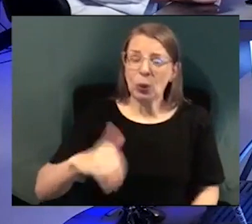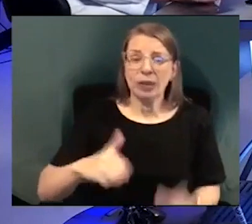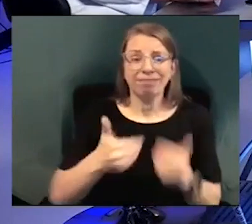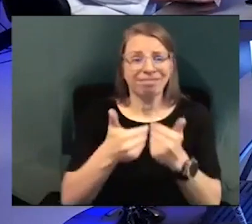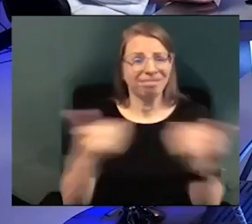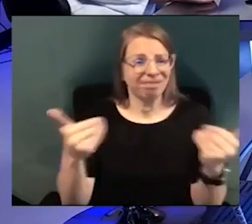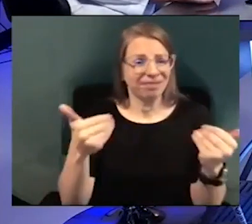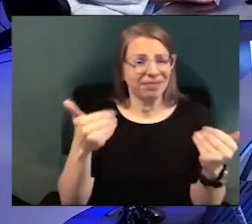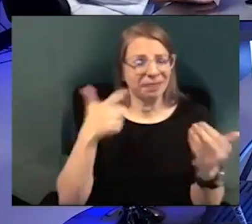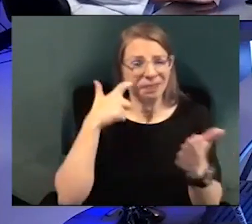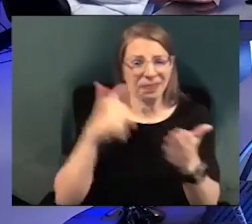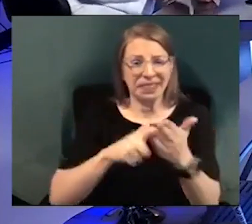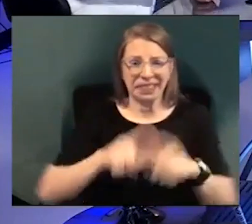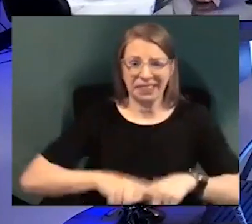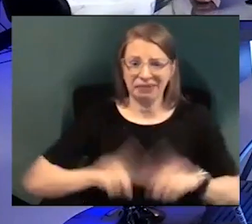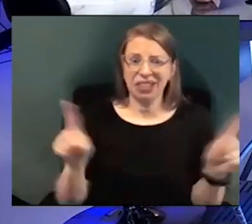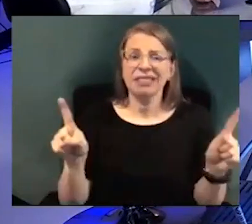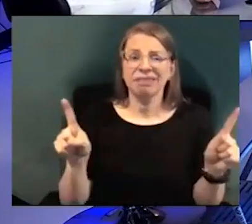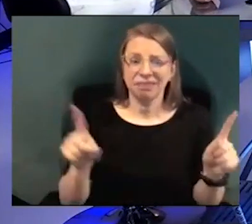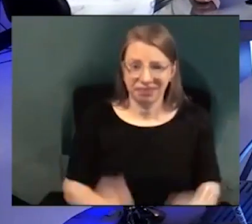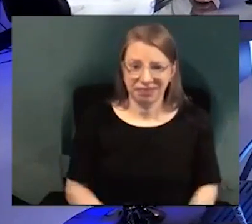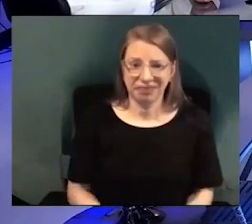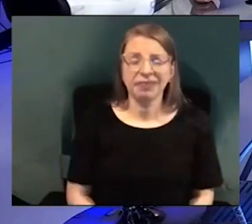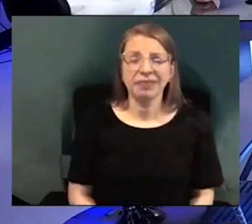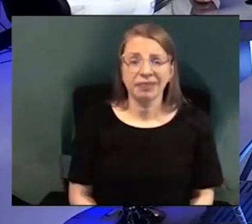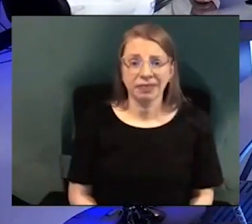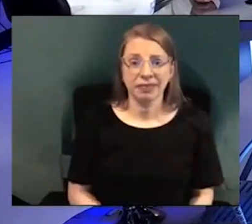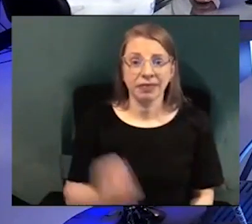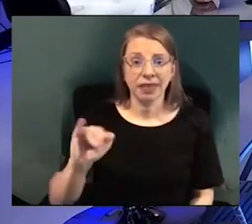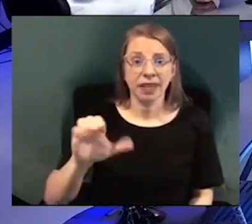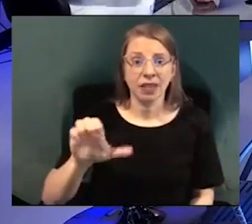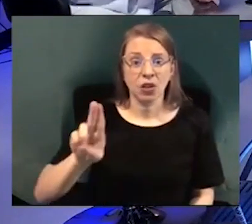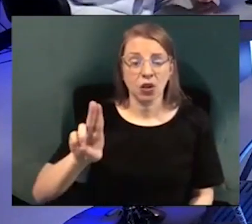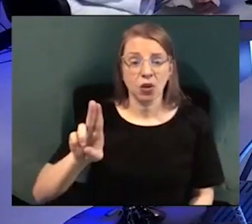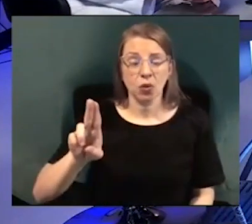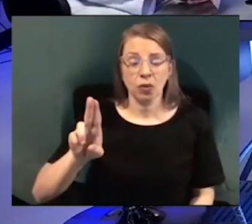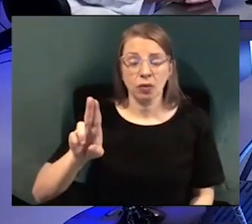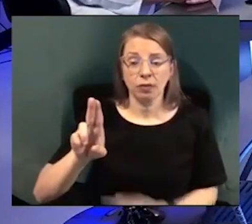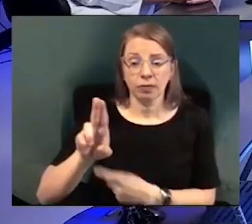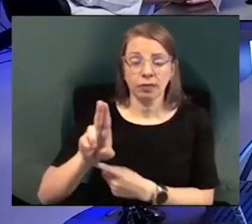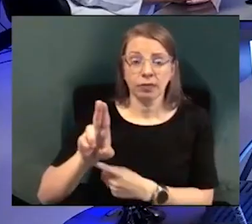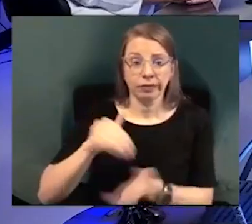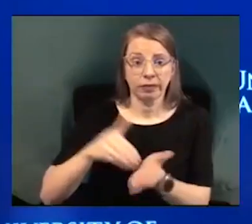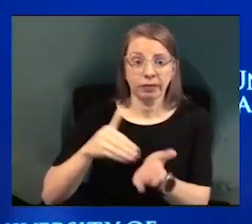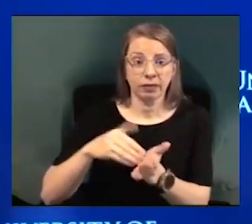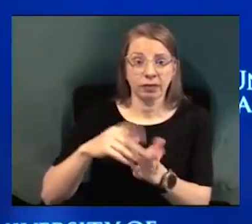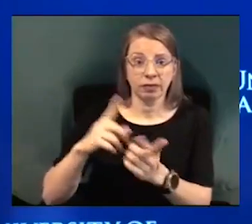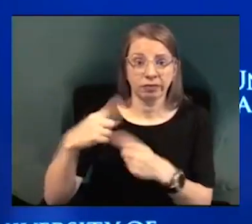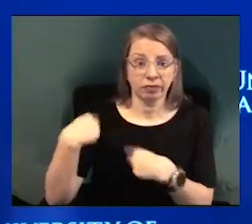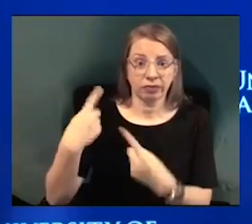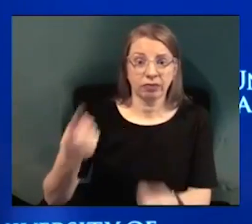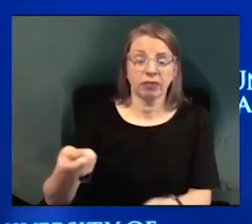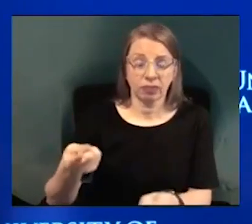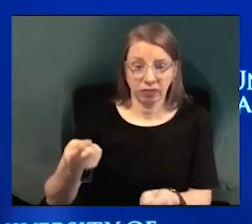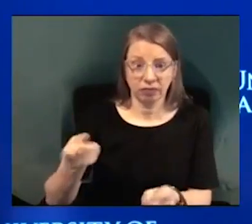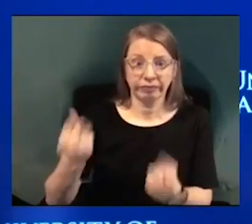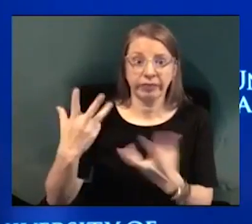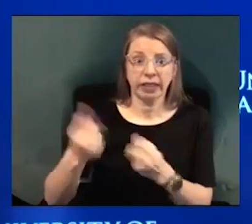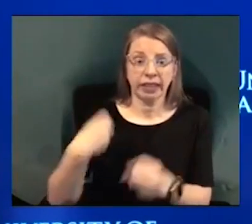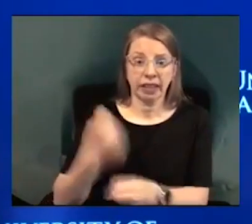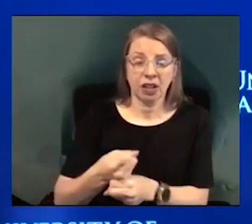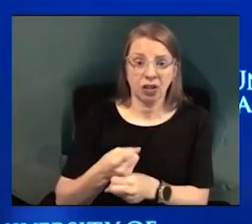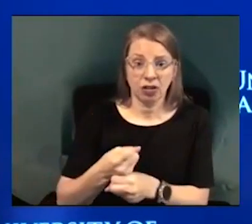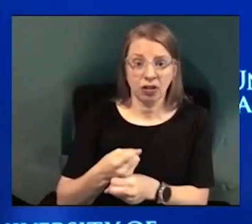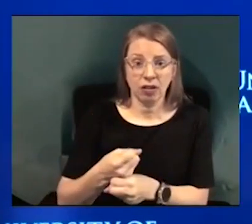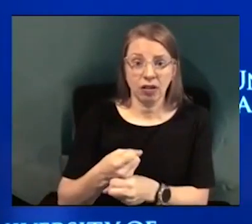inpatient in ICU. And, you know, having been Absolutely. an ICU physician for over a quarter century, one of the things you don't do is spare the resources when people are